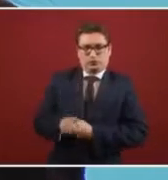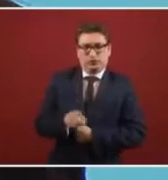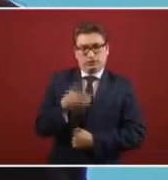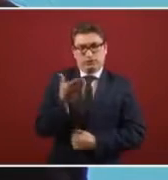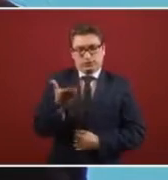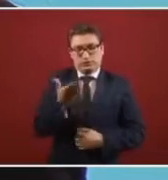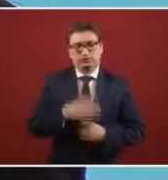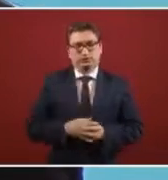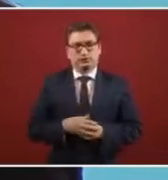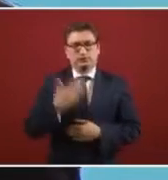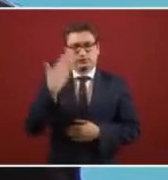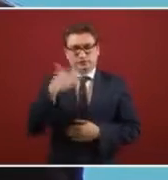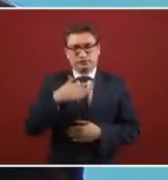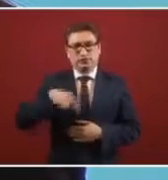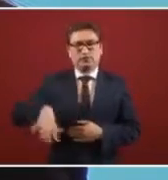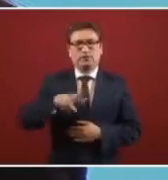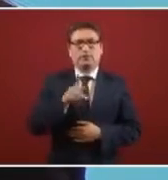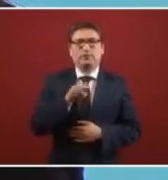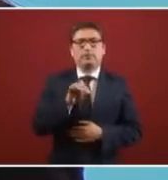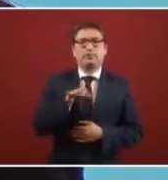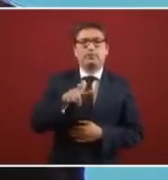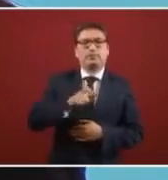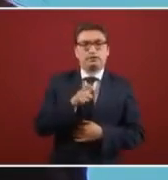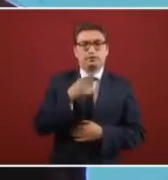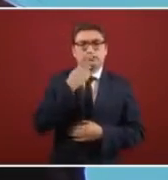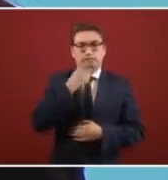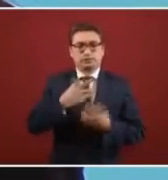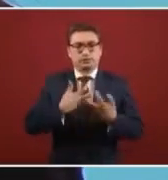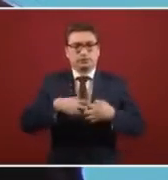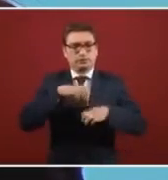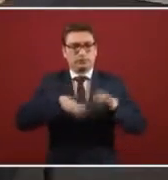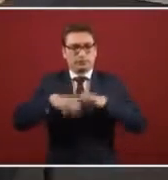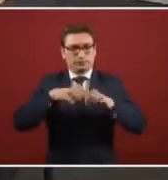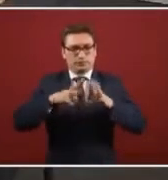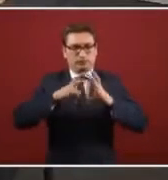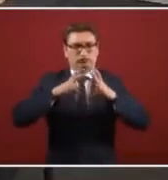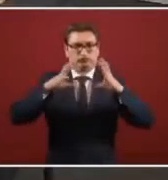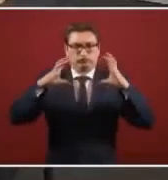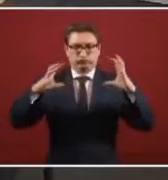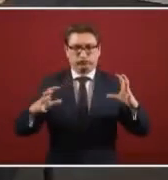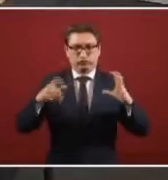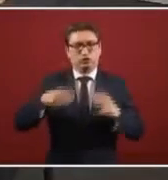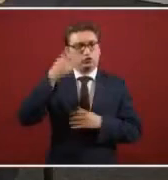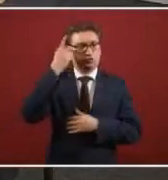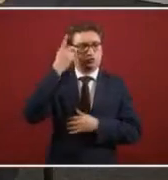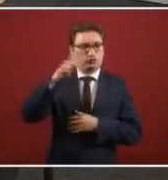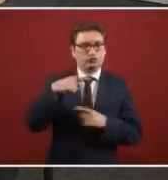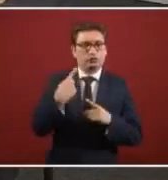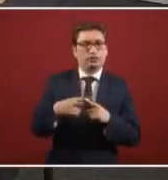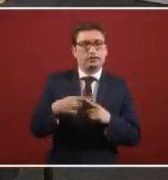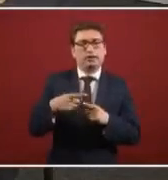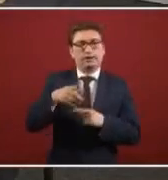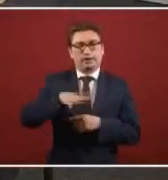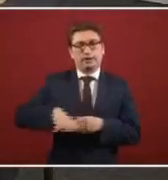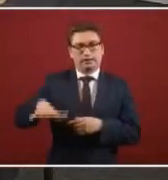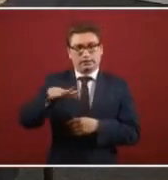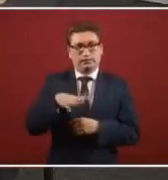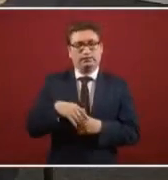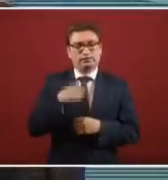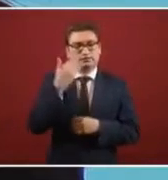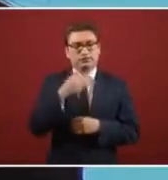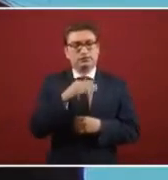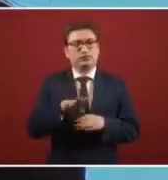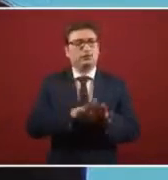así conviene a Petróleos Mexicanos, que la So they empresa want to dueña make de their esta own tanks as well. refinería, se hará la licitación